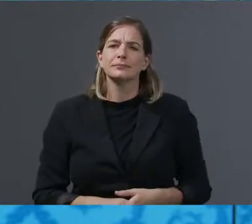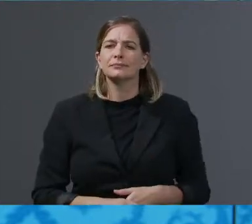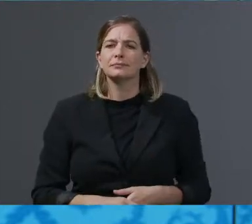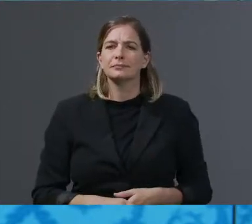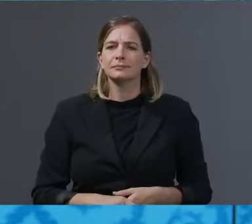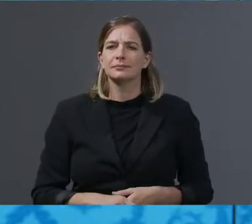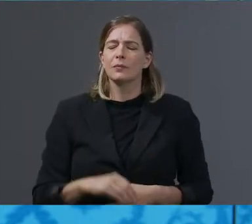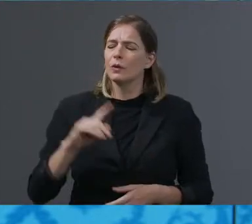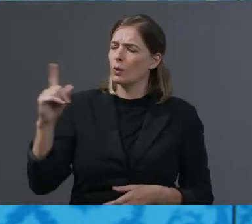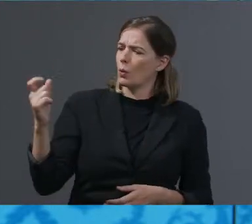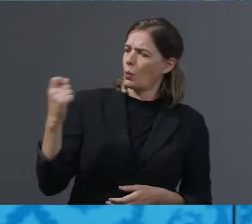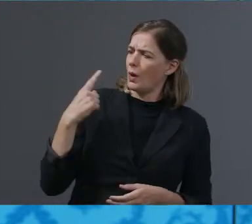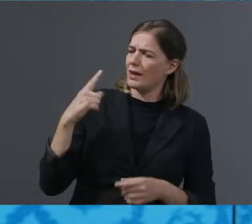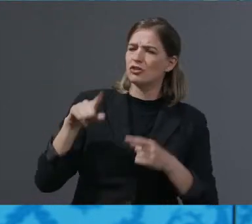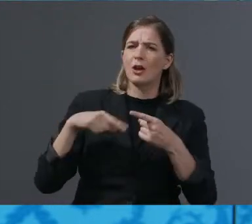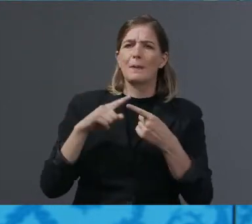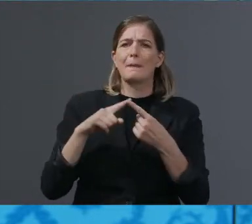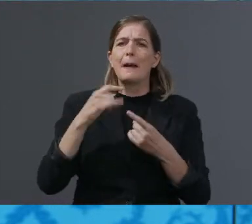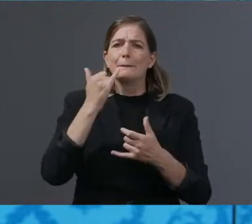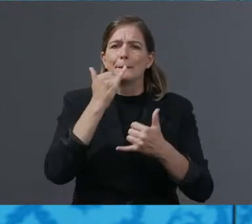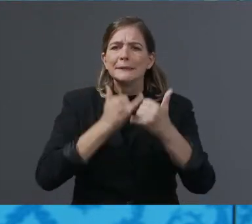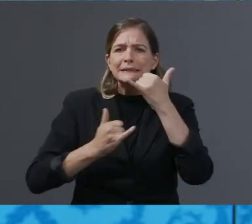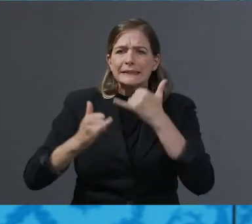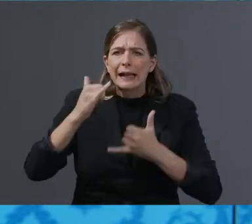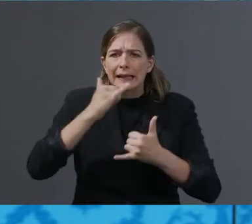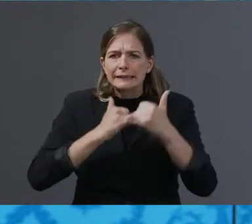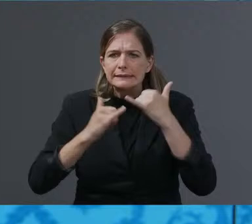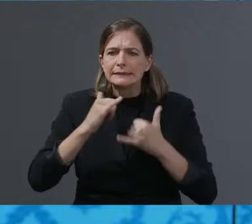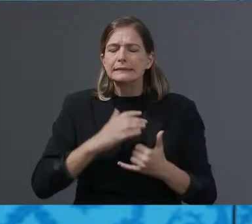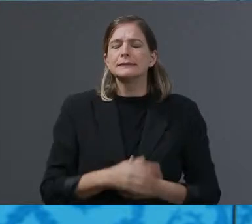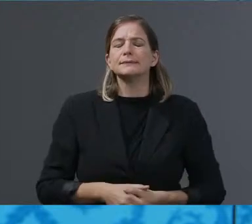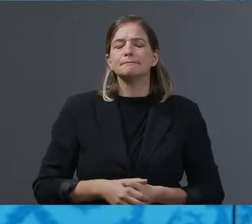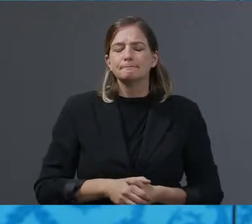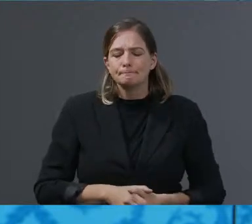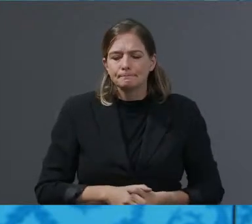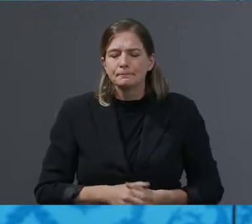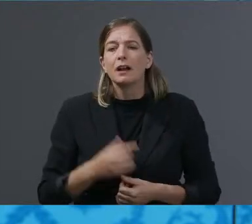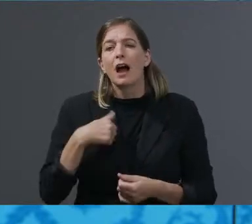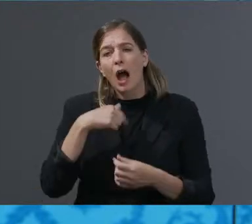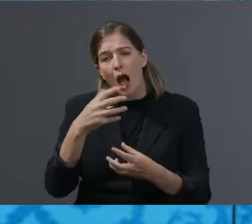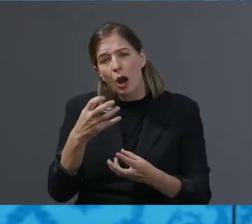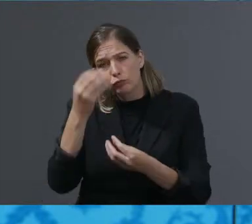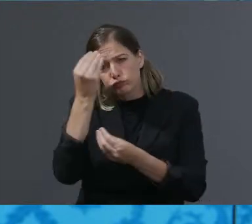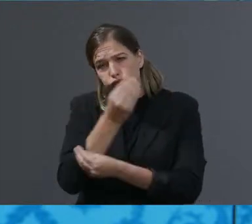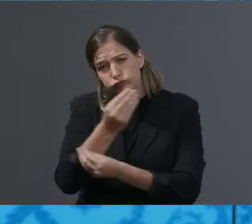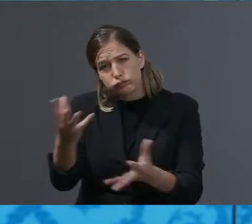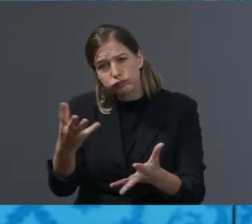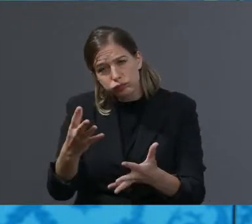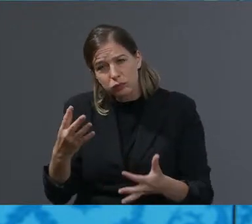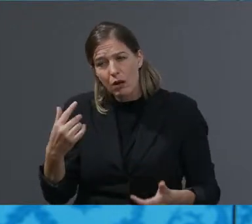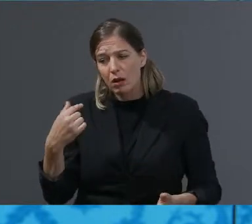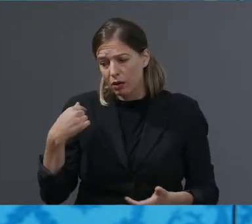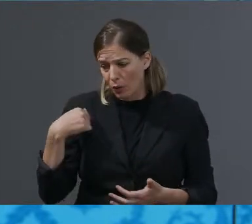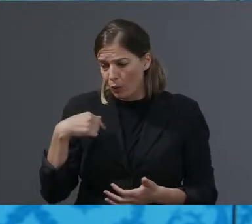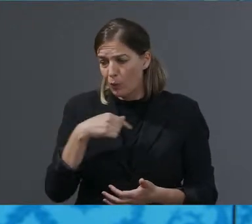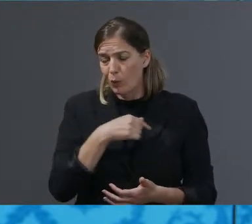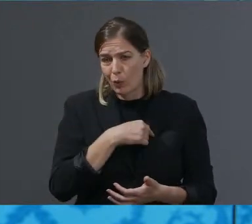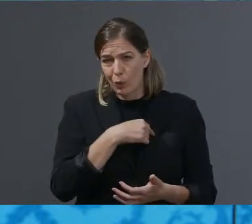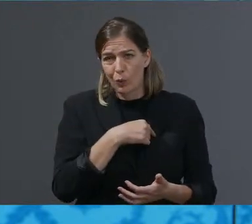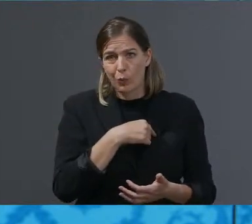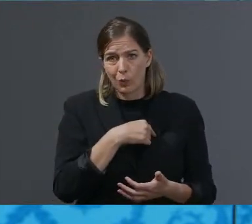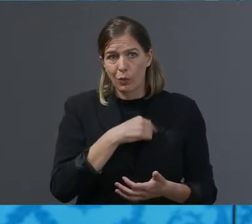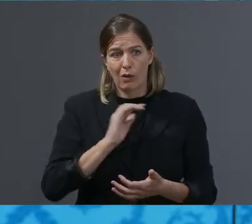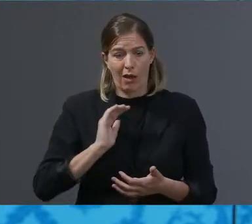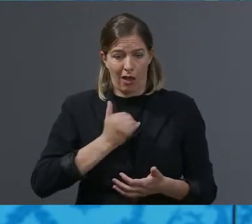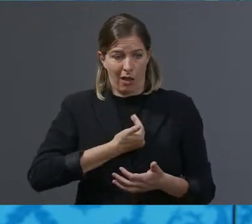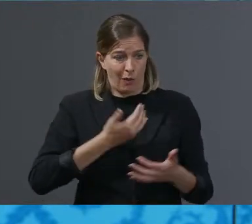today around mistakes. What I want to tell everyone is we're making every